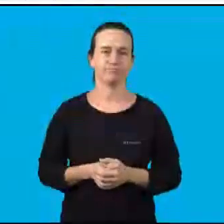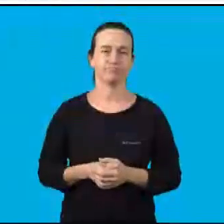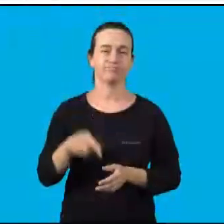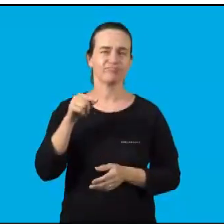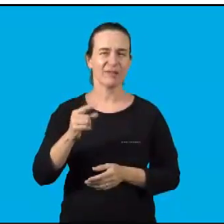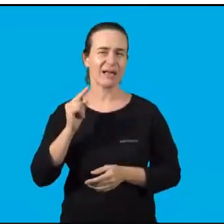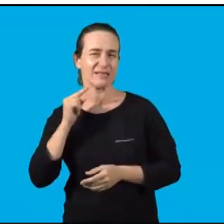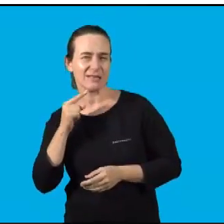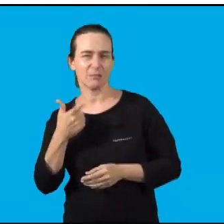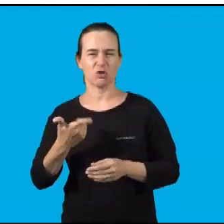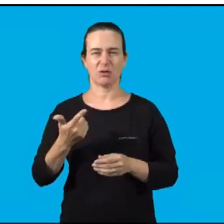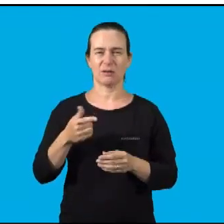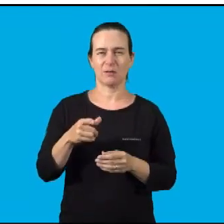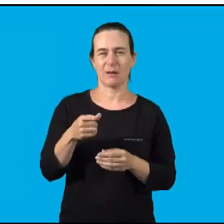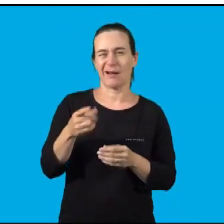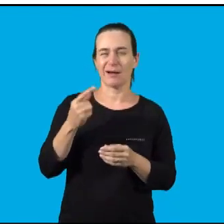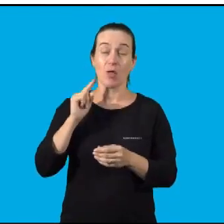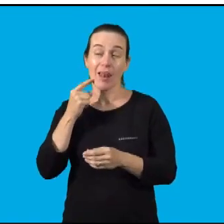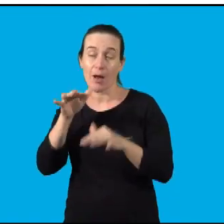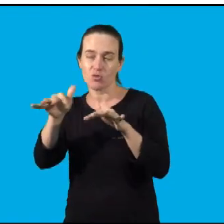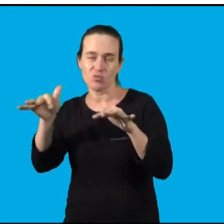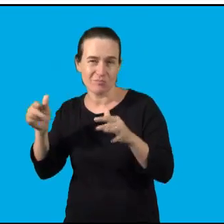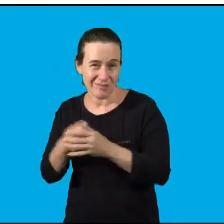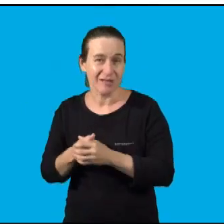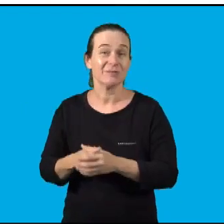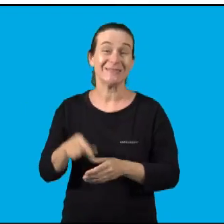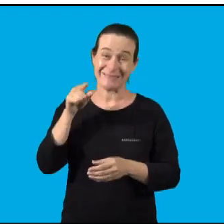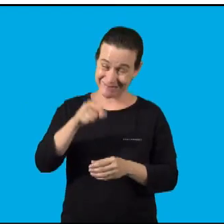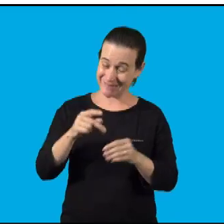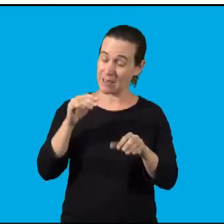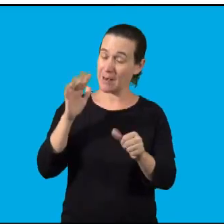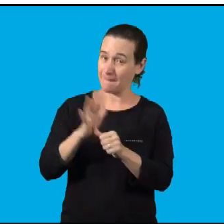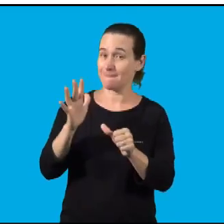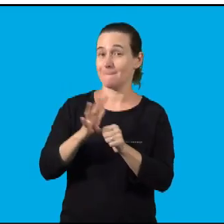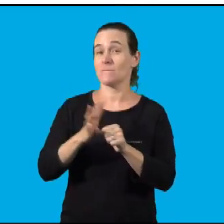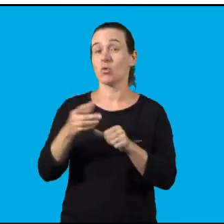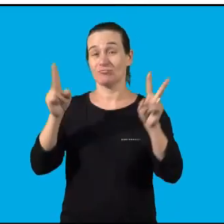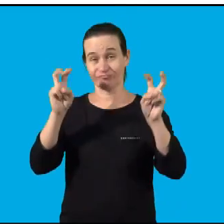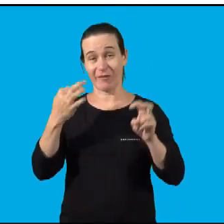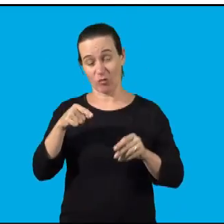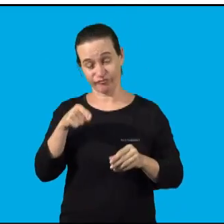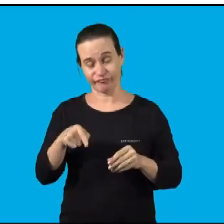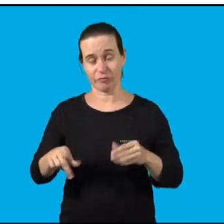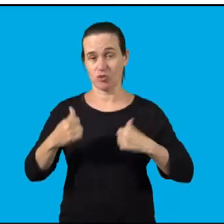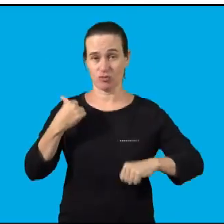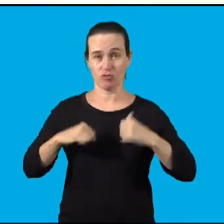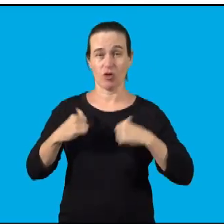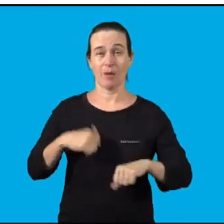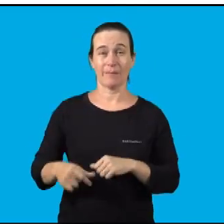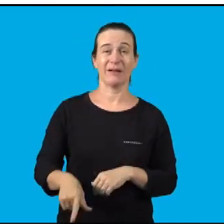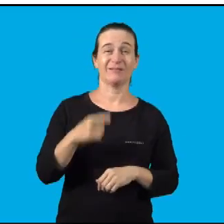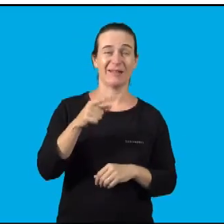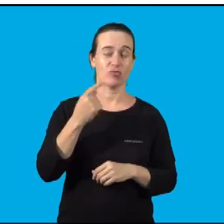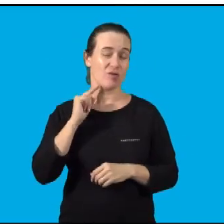deception and manipulation are essential to the tragic consequences in the play Othello. So this is the first aspect, deception